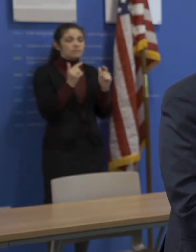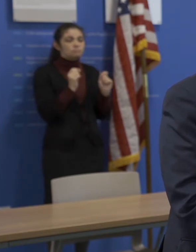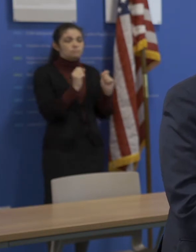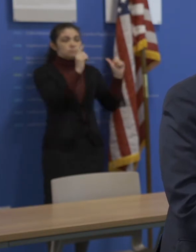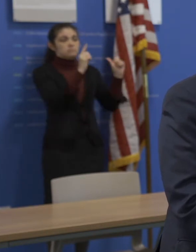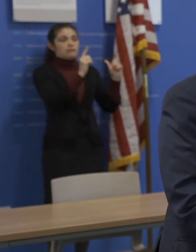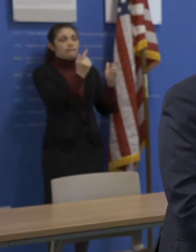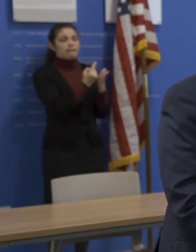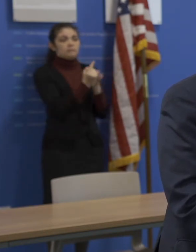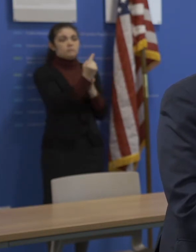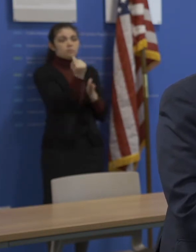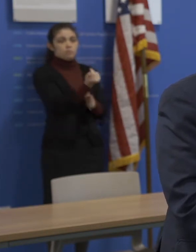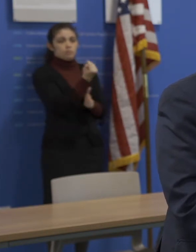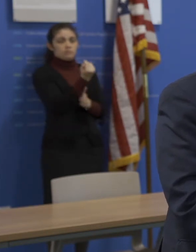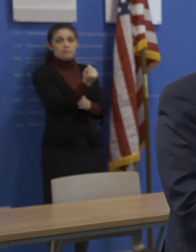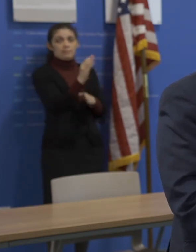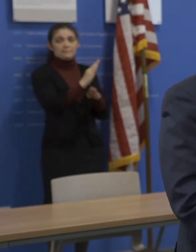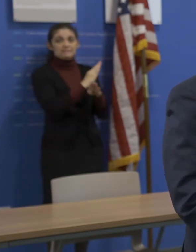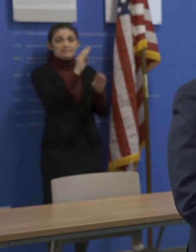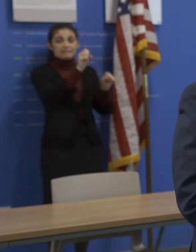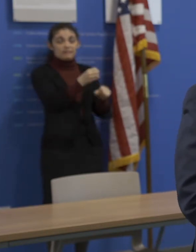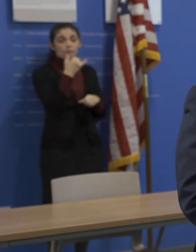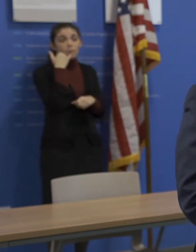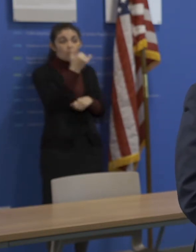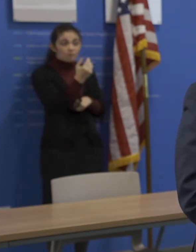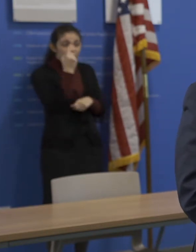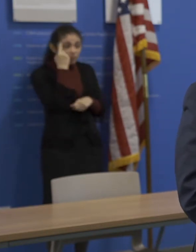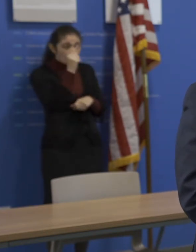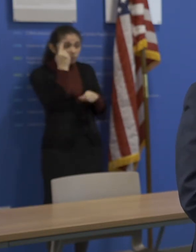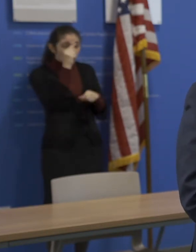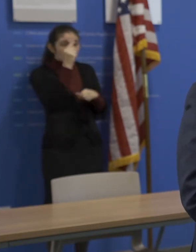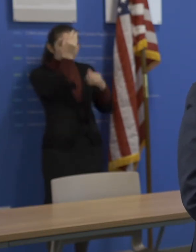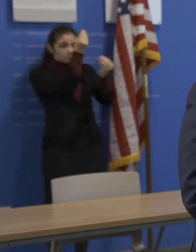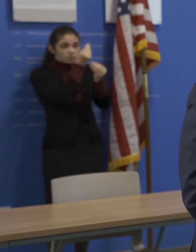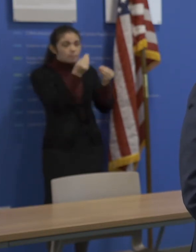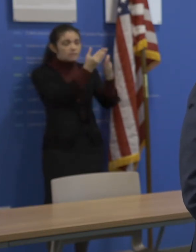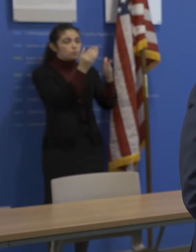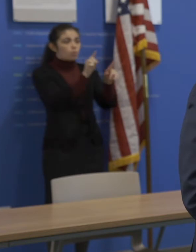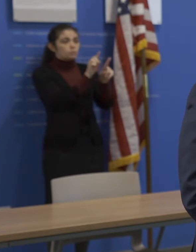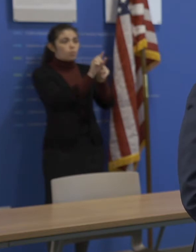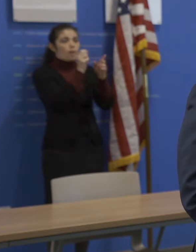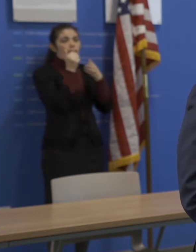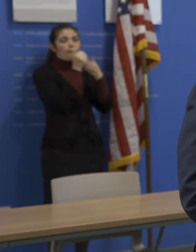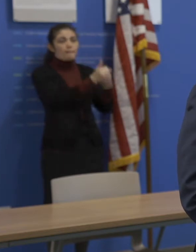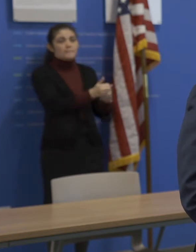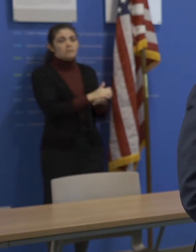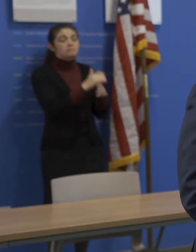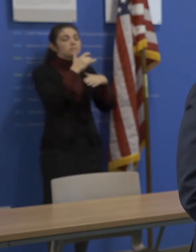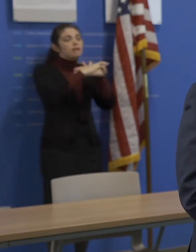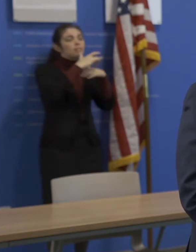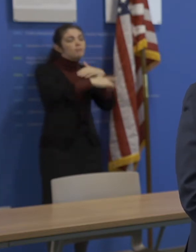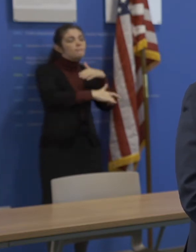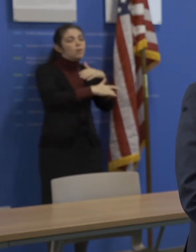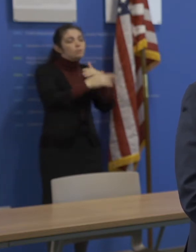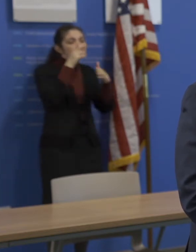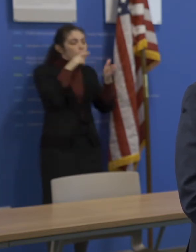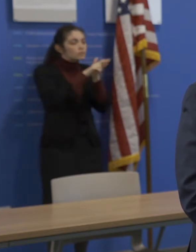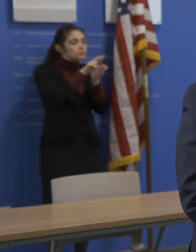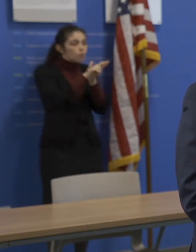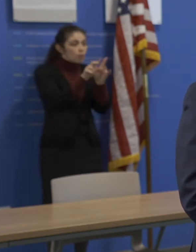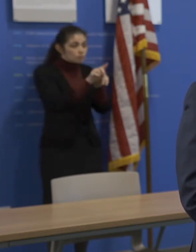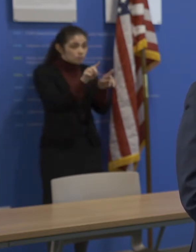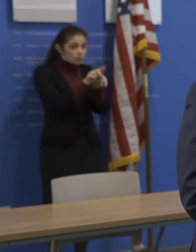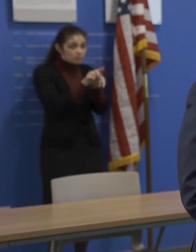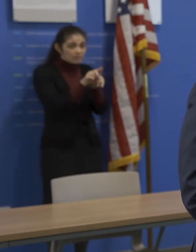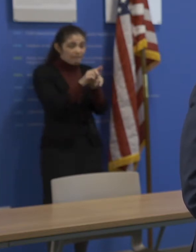week. Businesses can call to get information and help about available resources, both